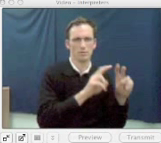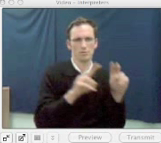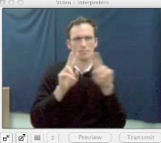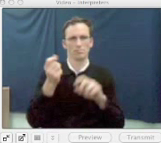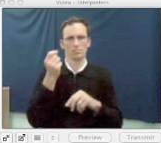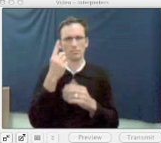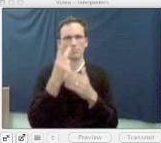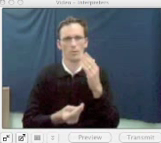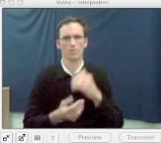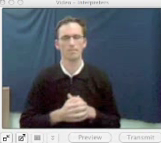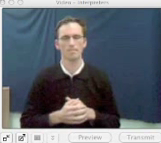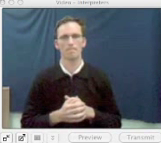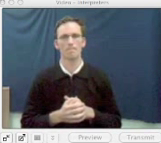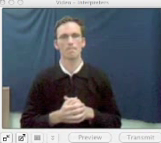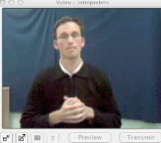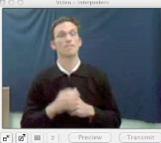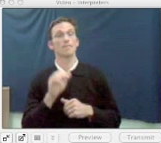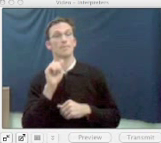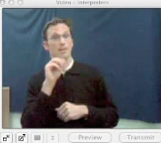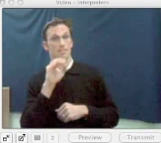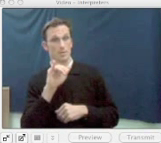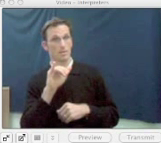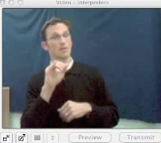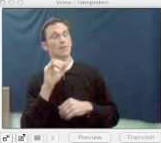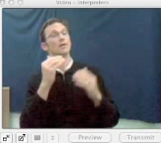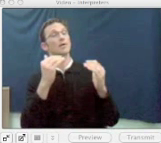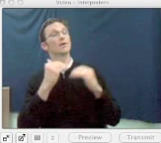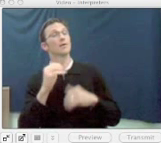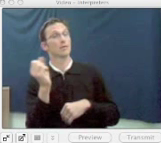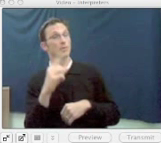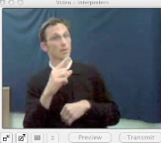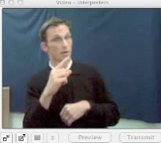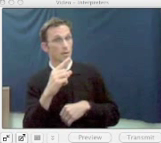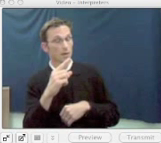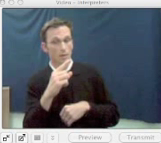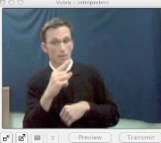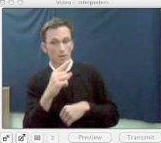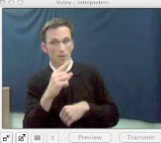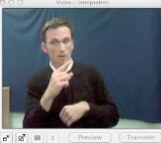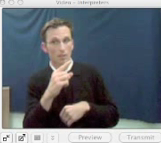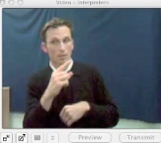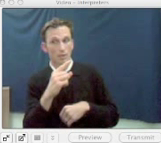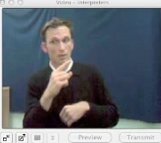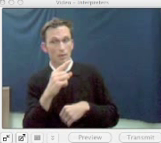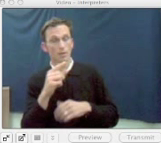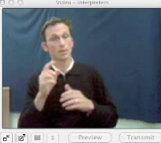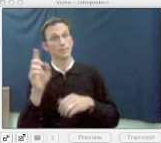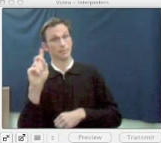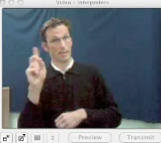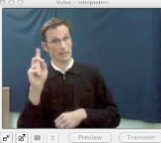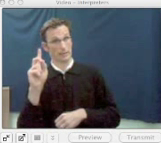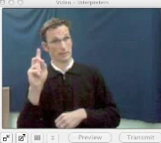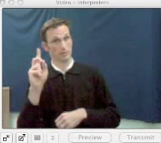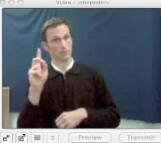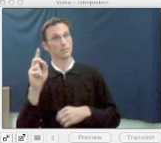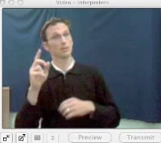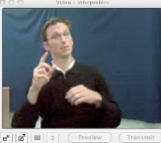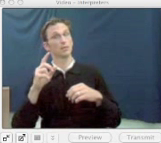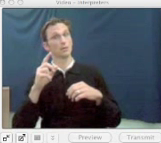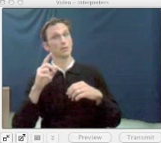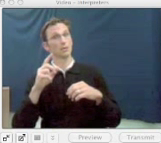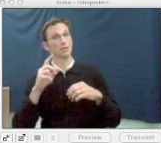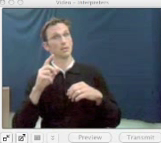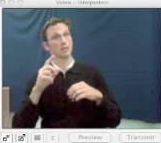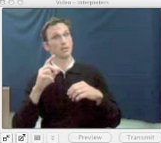The next question are the demands co-current or consecutive?